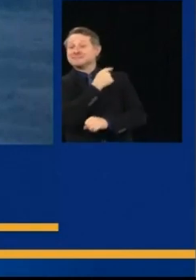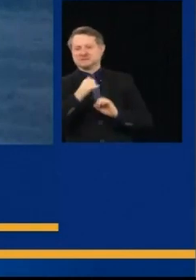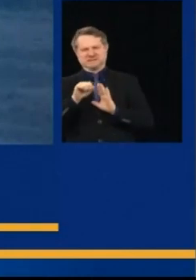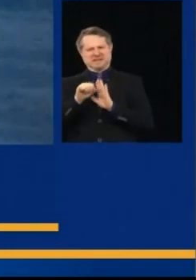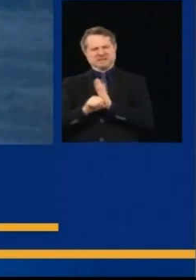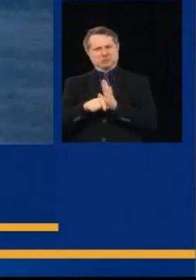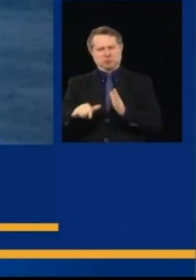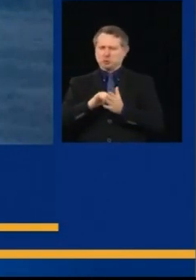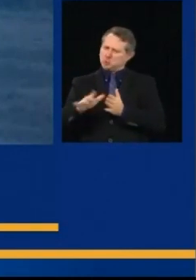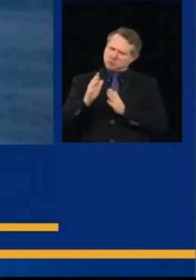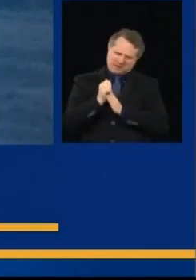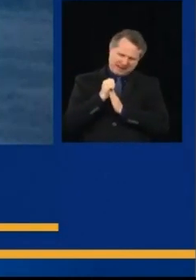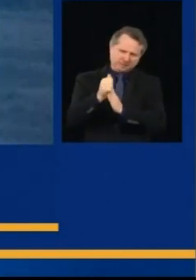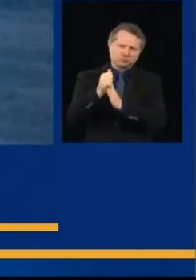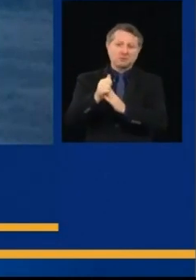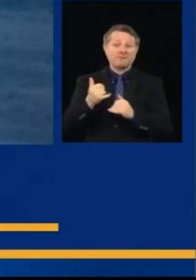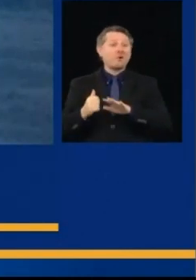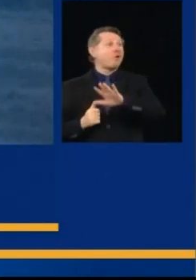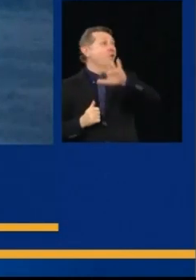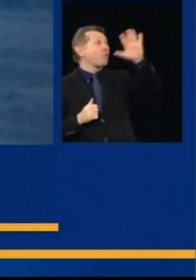most transparent